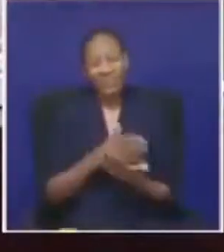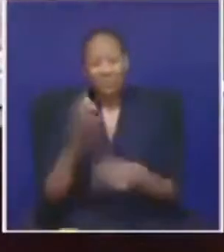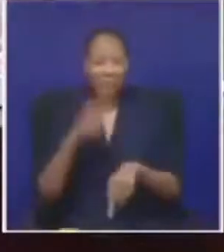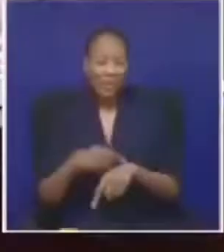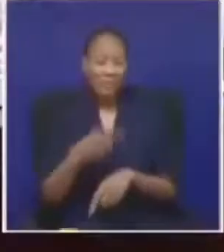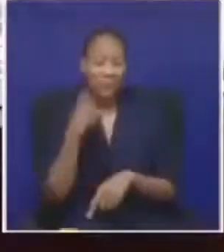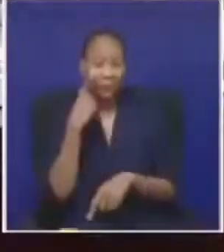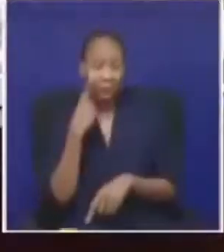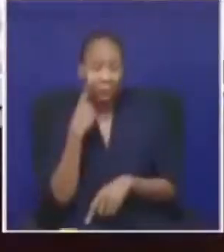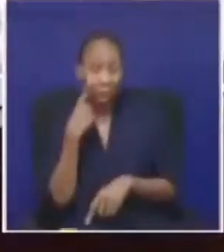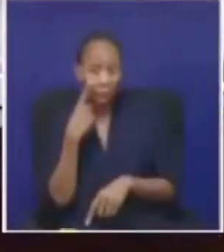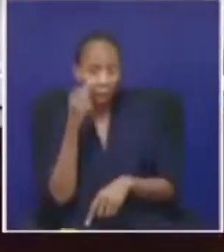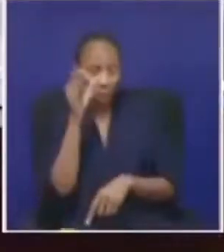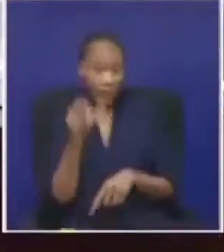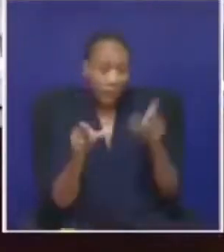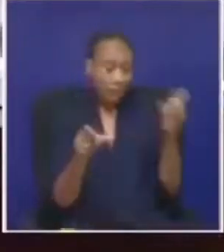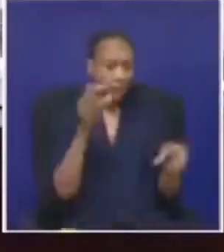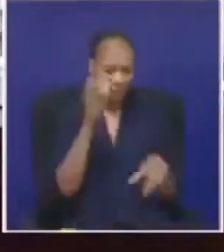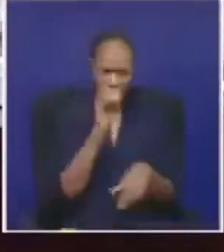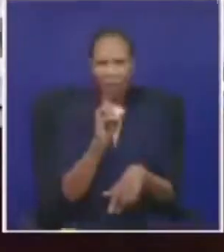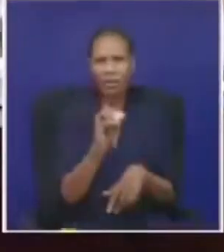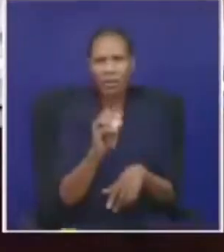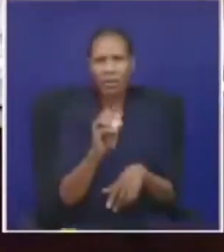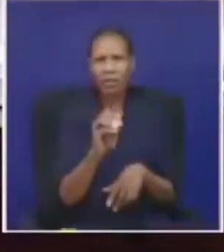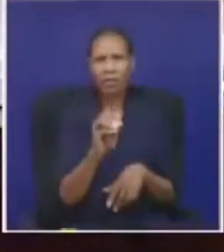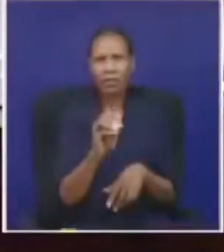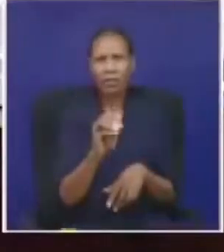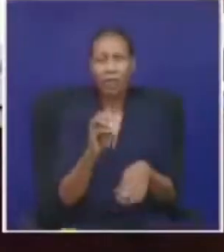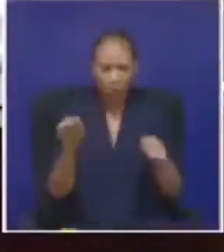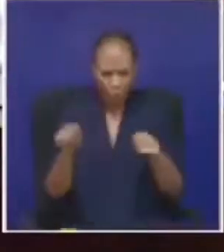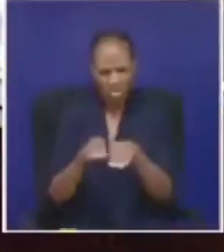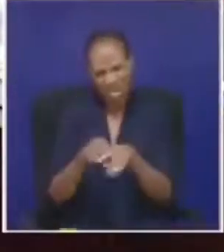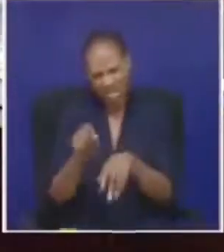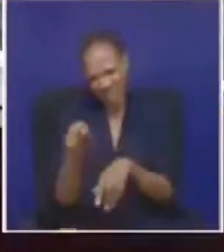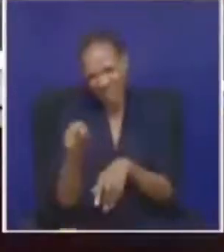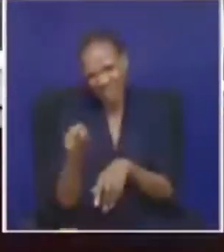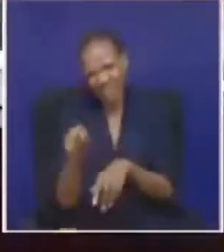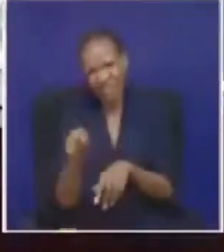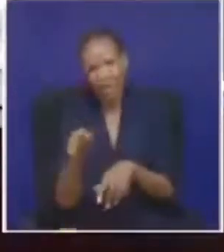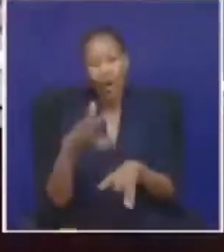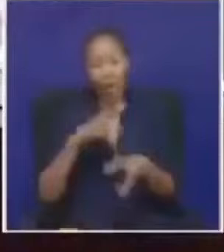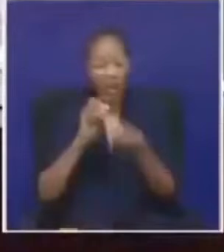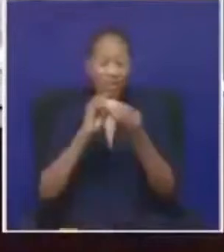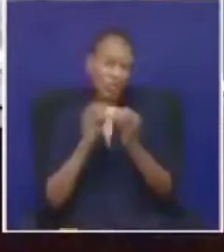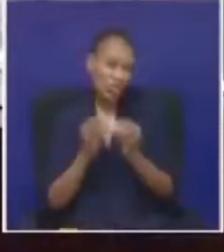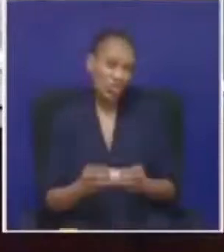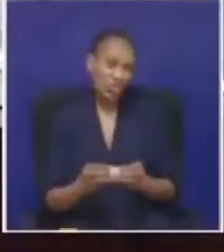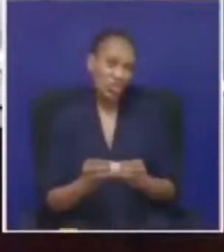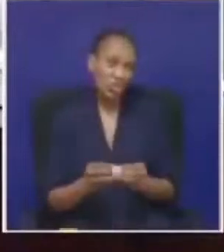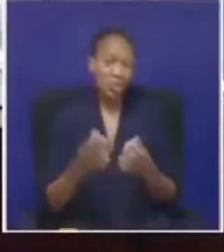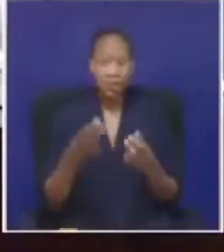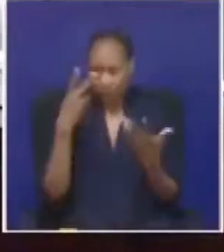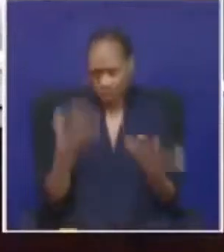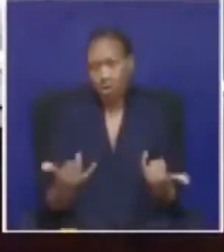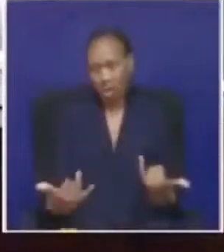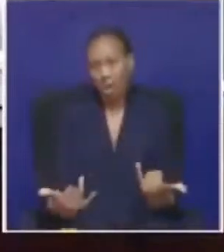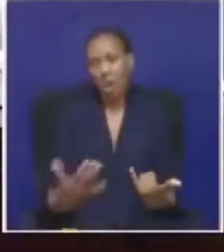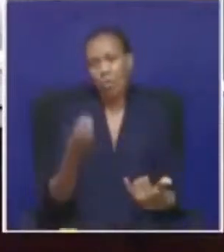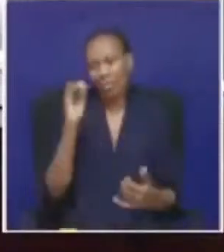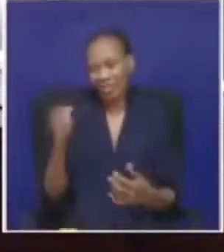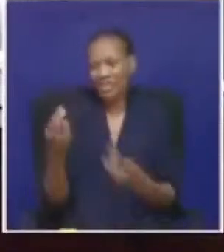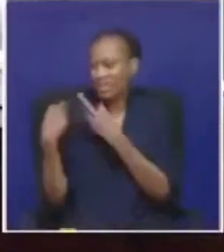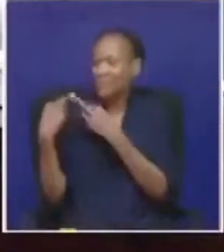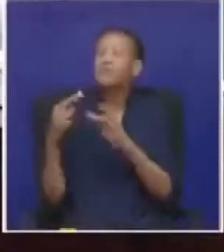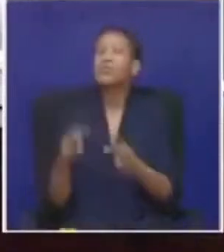weaknesses, let's correct that. Let's make amendments. That's why there's this review. There's